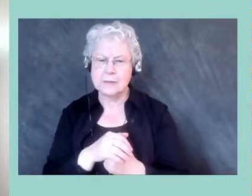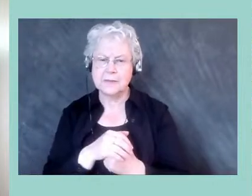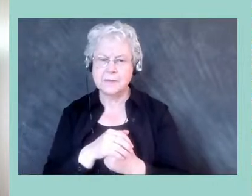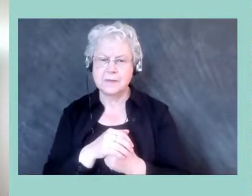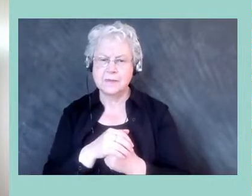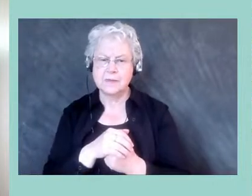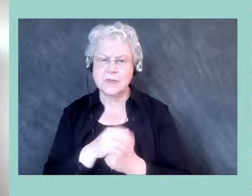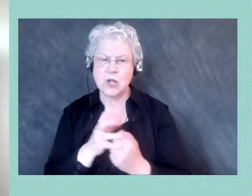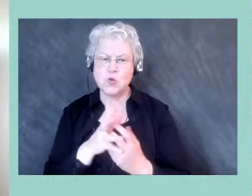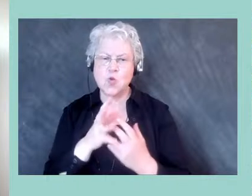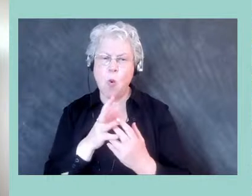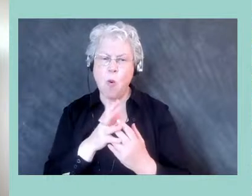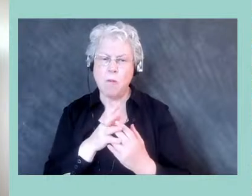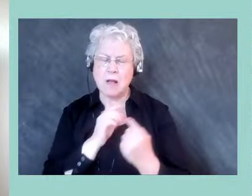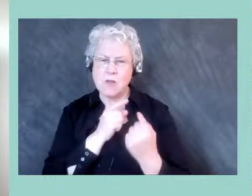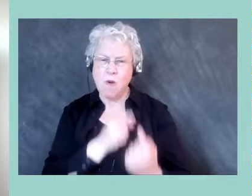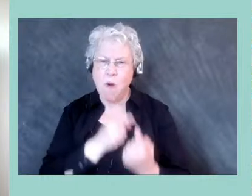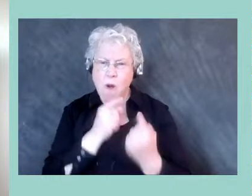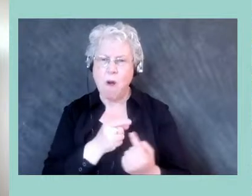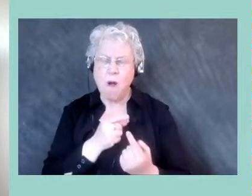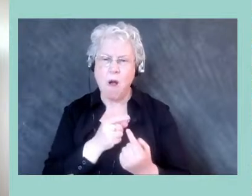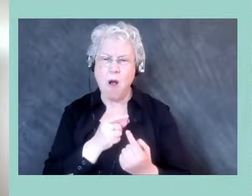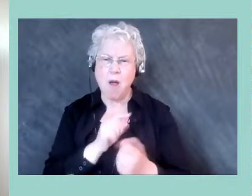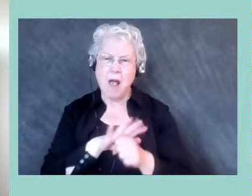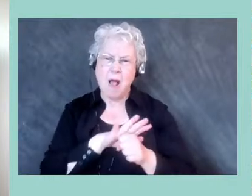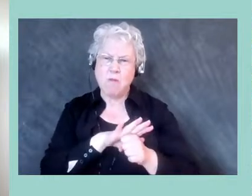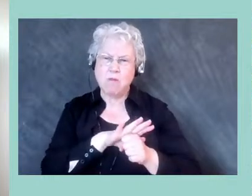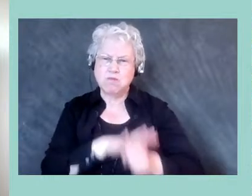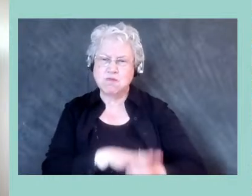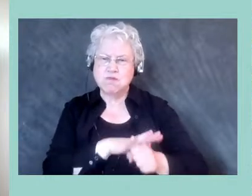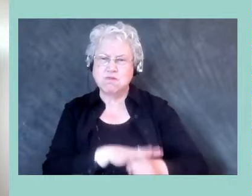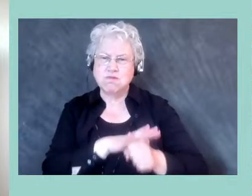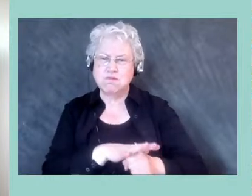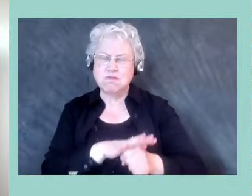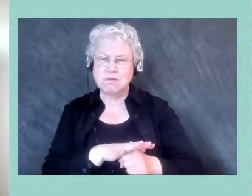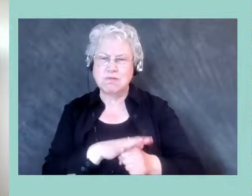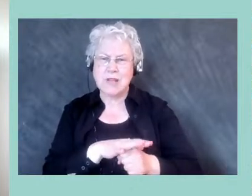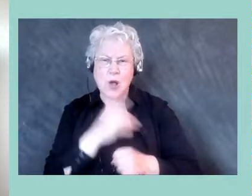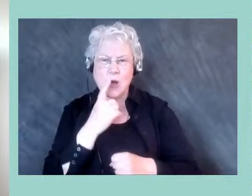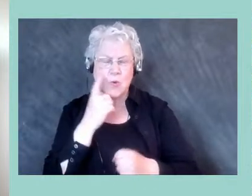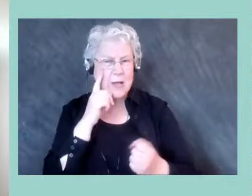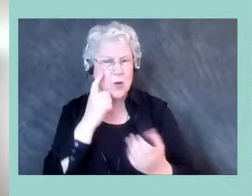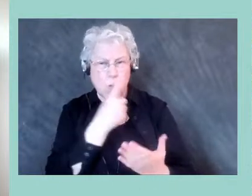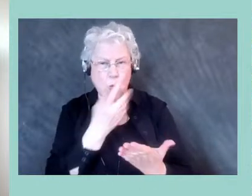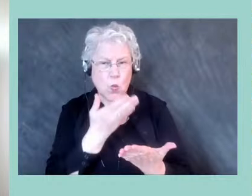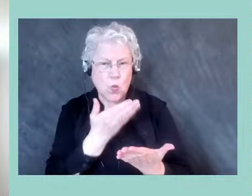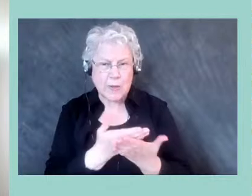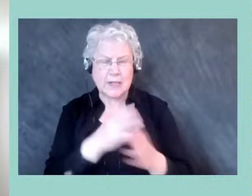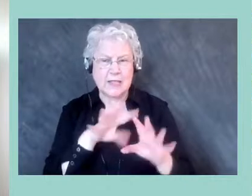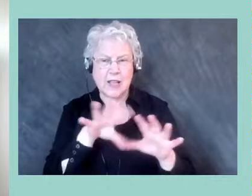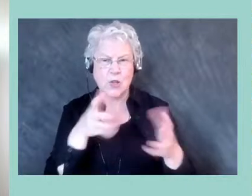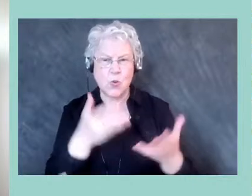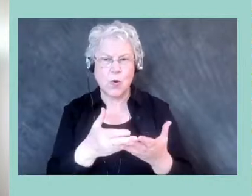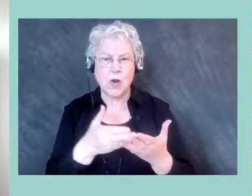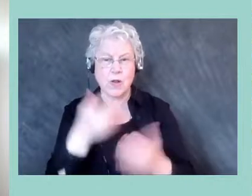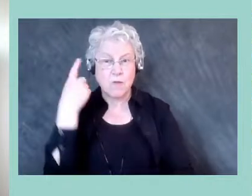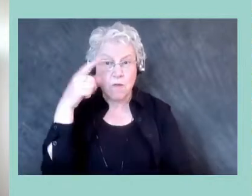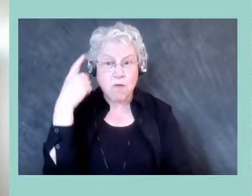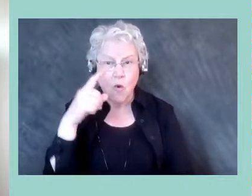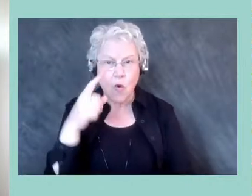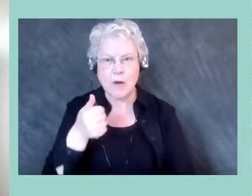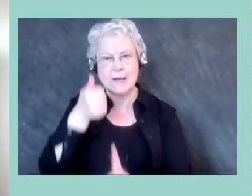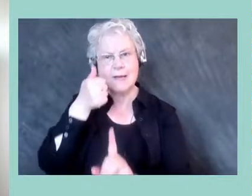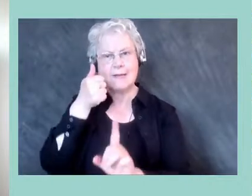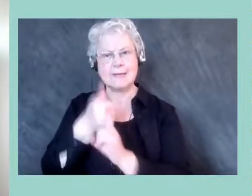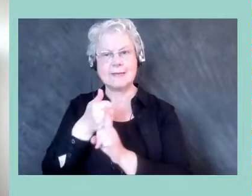much of the harm and oppression we witness in this world is done in the name of self-preservation, and